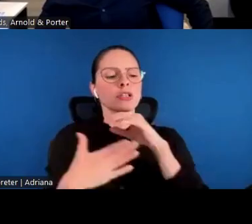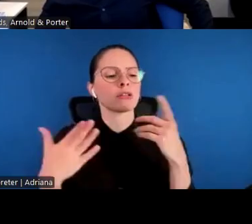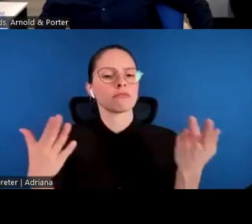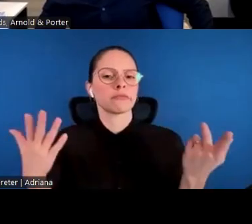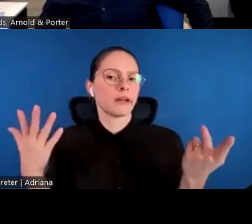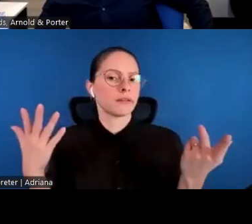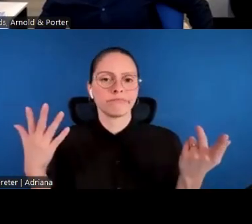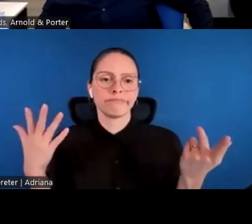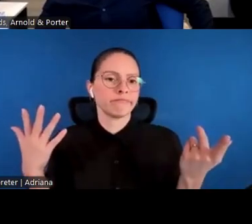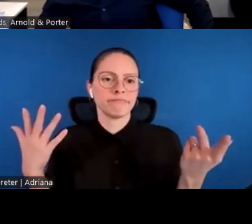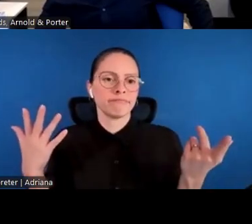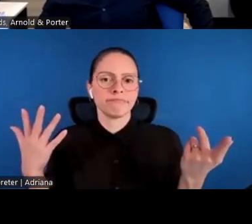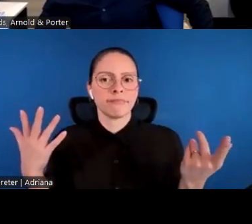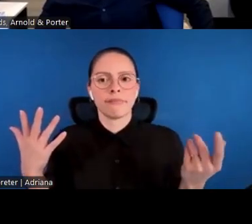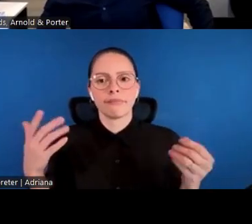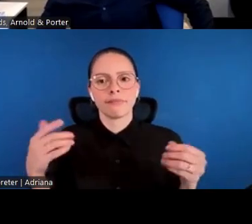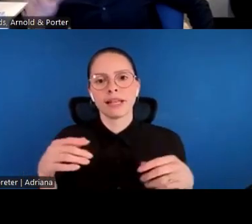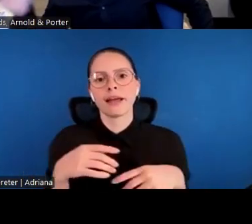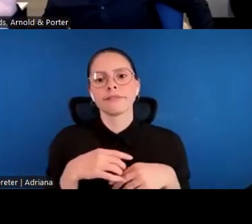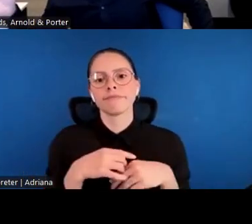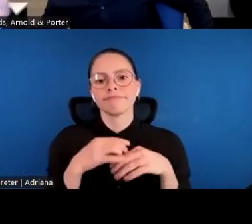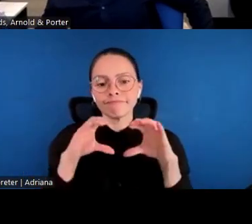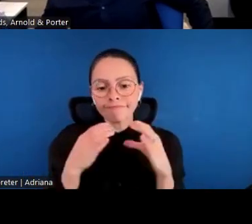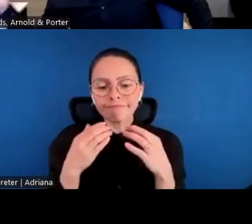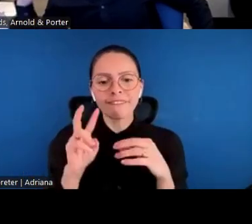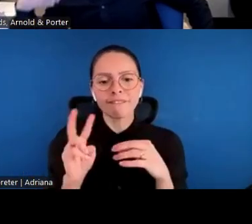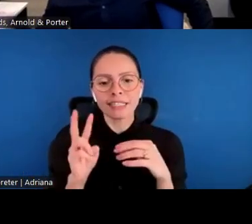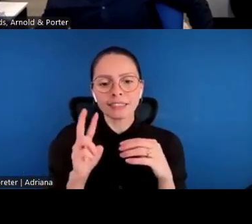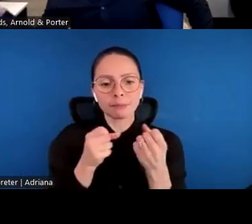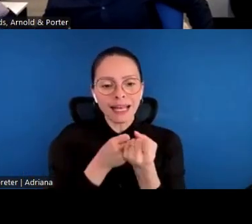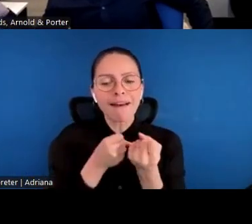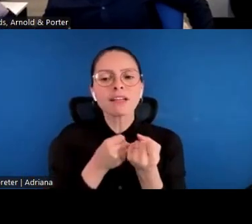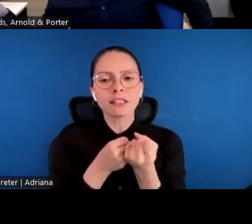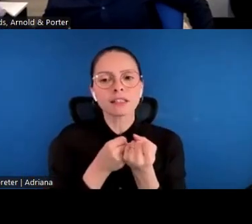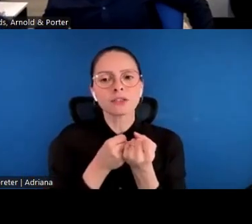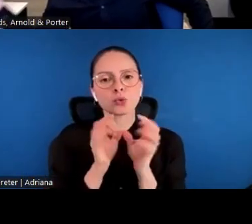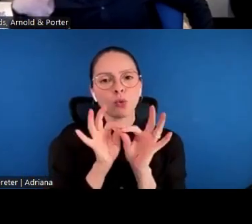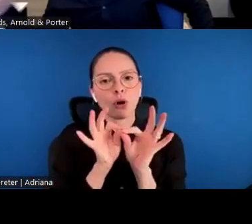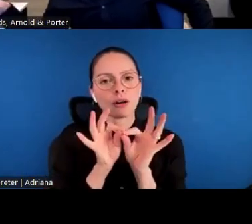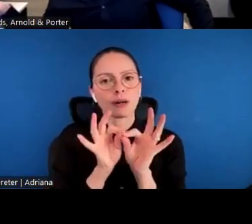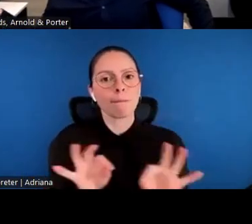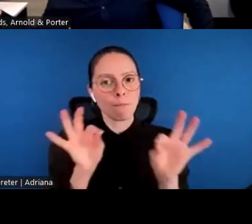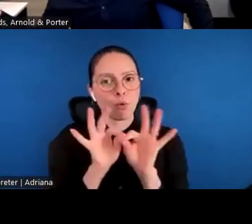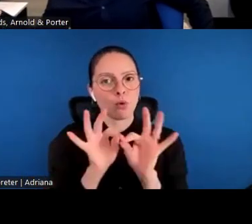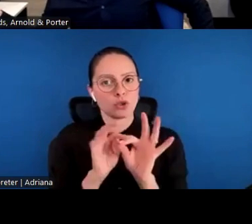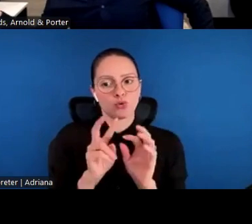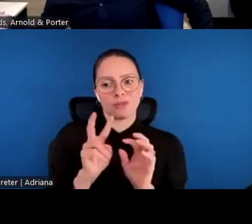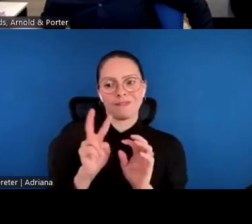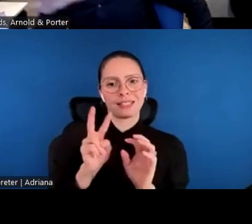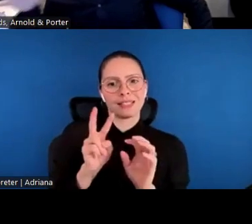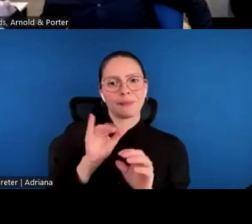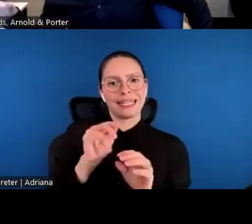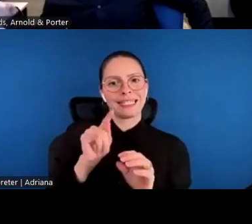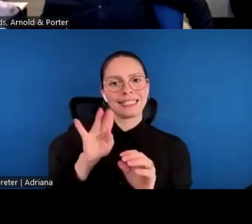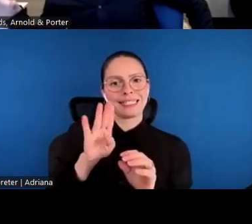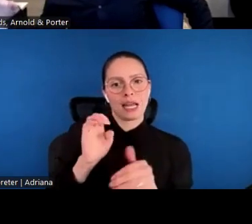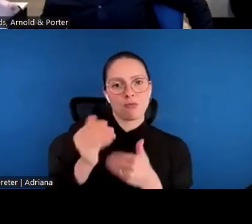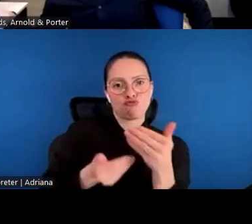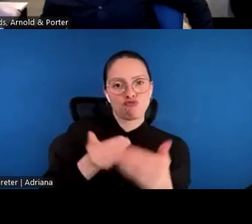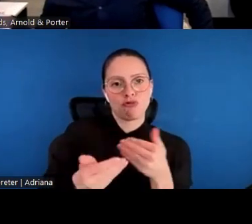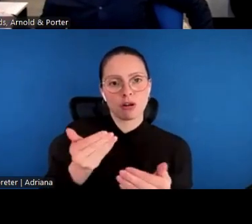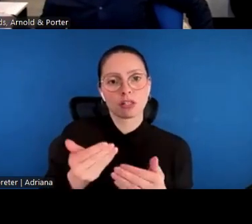by victims advocates who are critical to that essential intake process. So when I say the first step